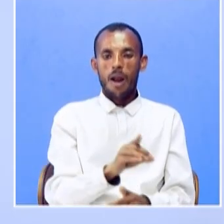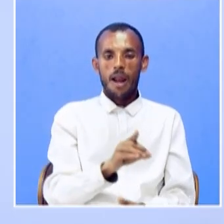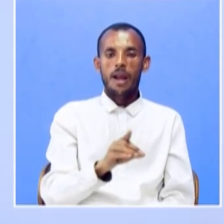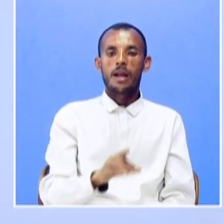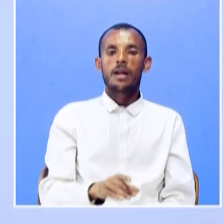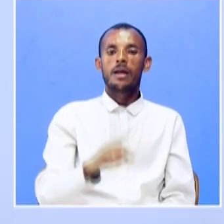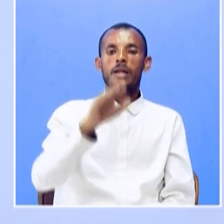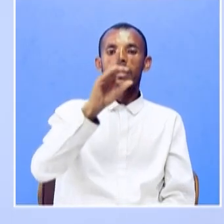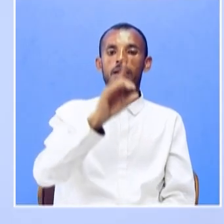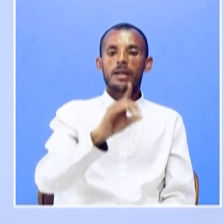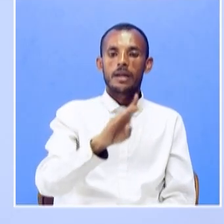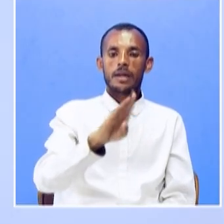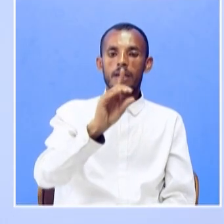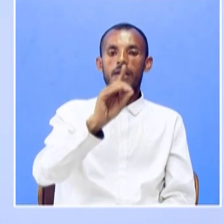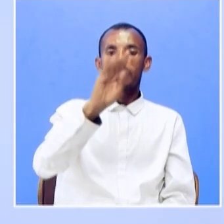is for rectangle.